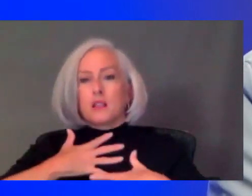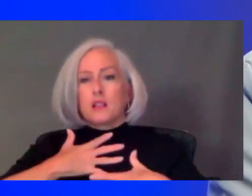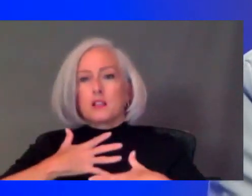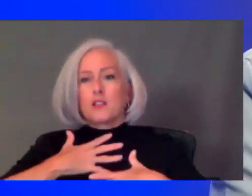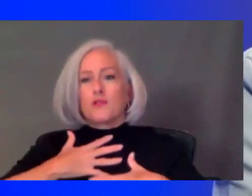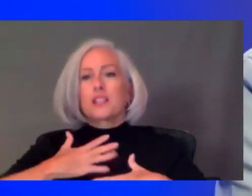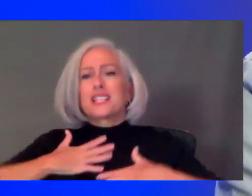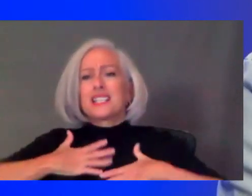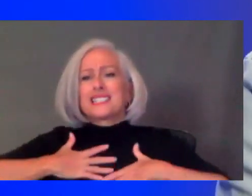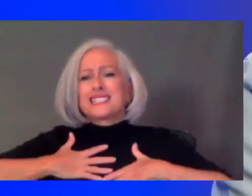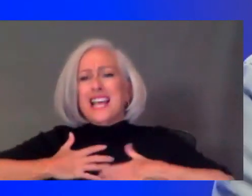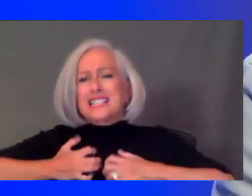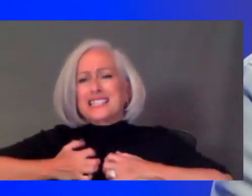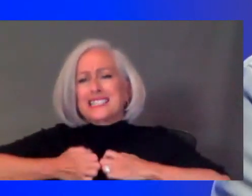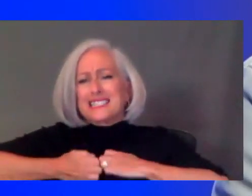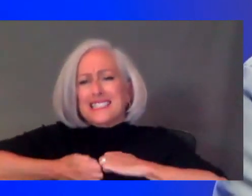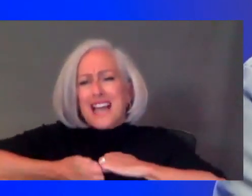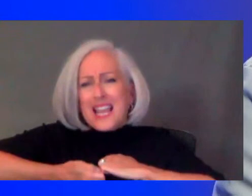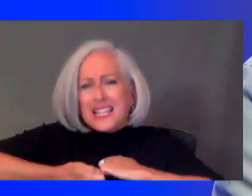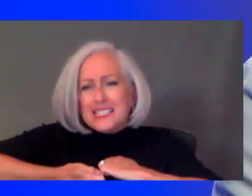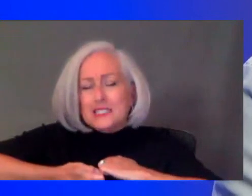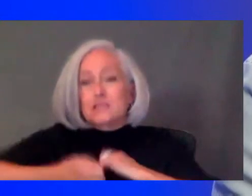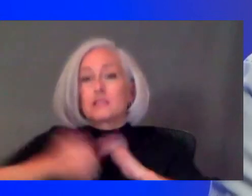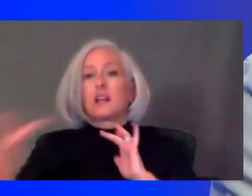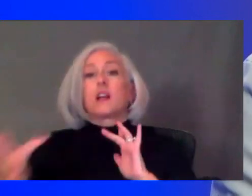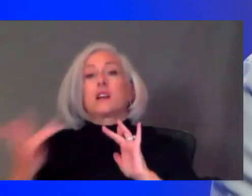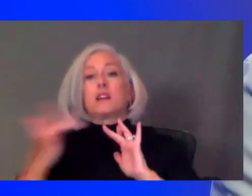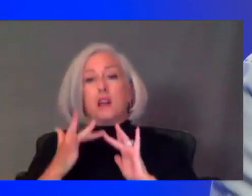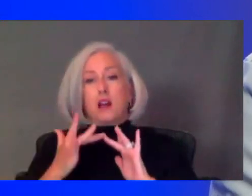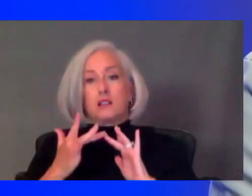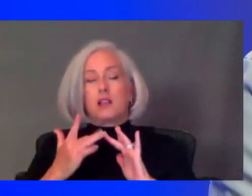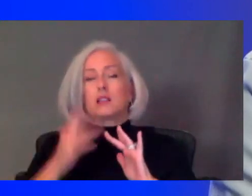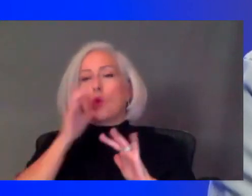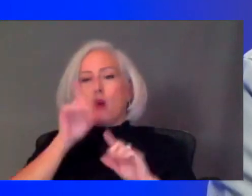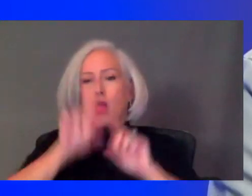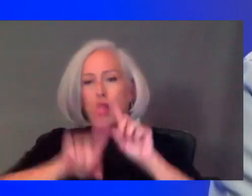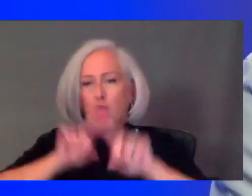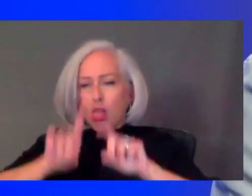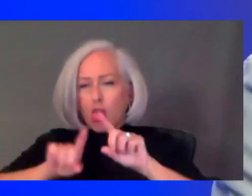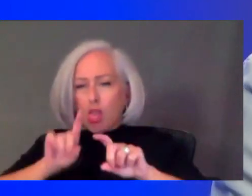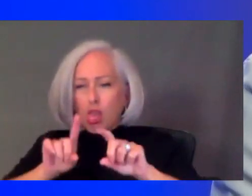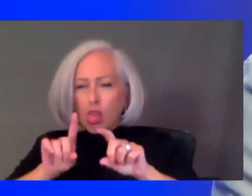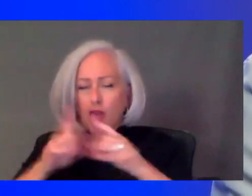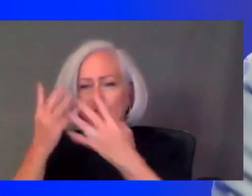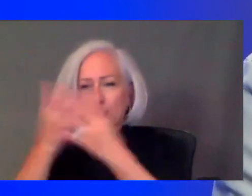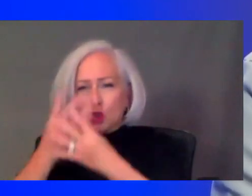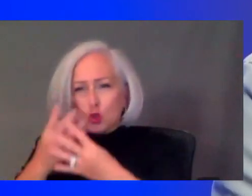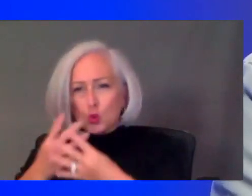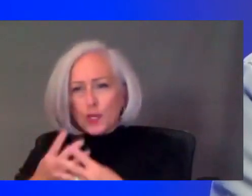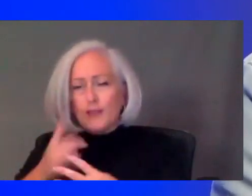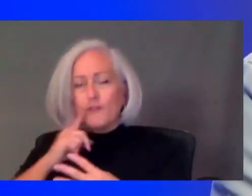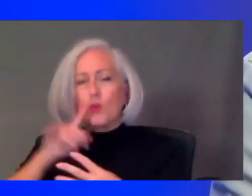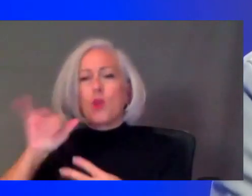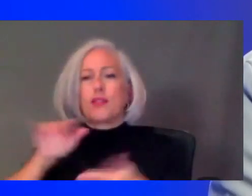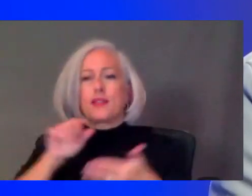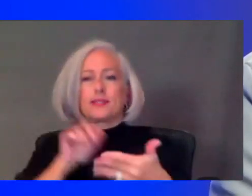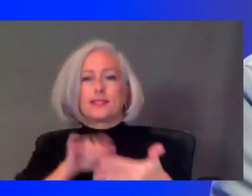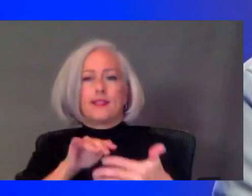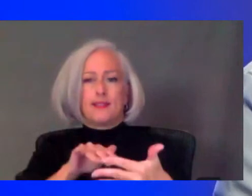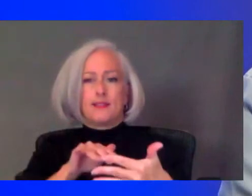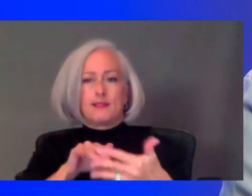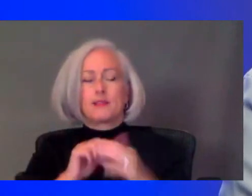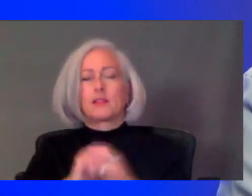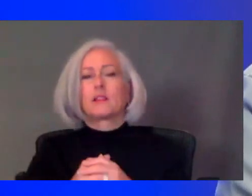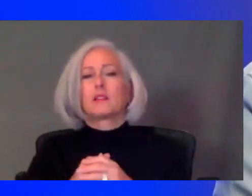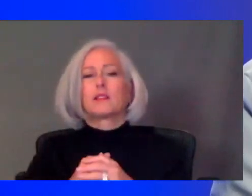us because the monoclonal antibodies can be used early in the treatment with that constellation of symptoms, and that's when it's most